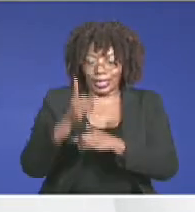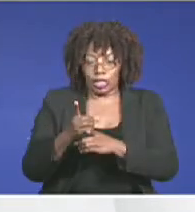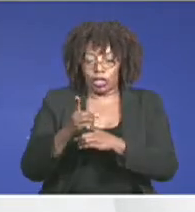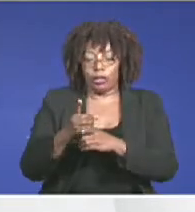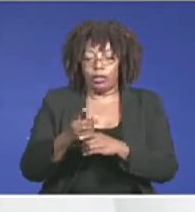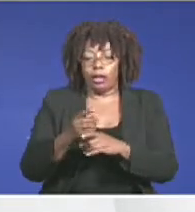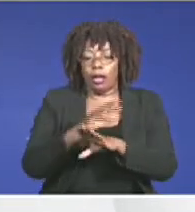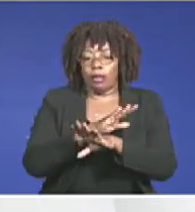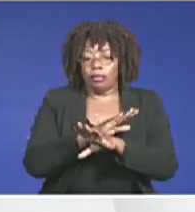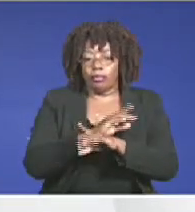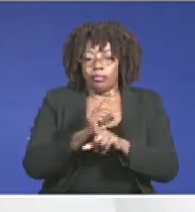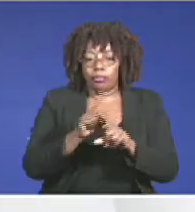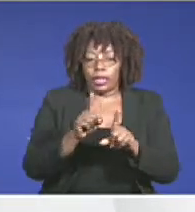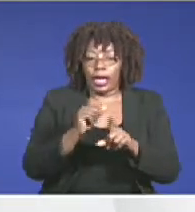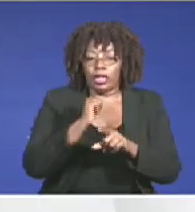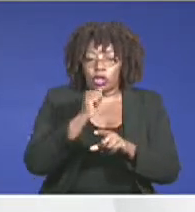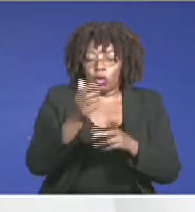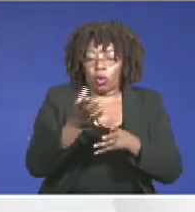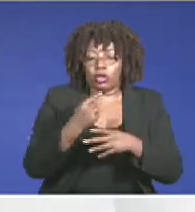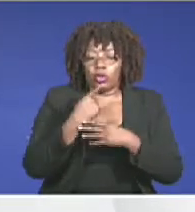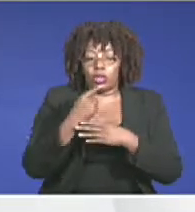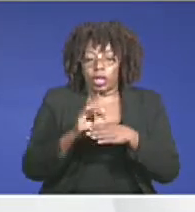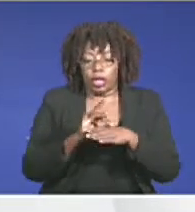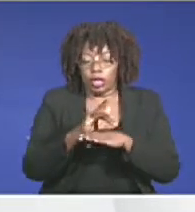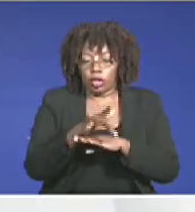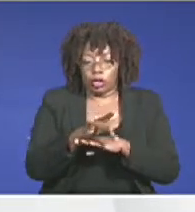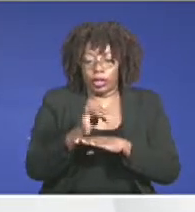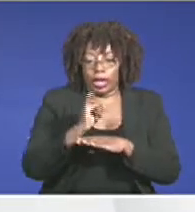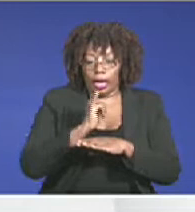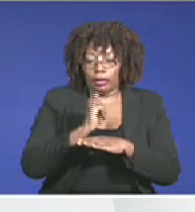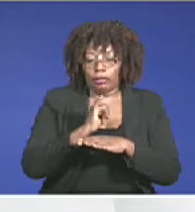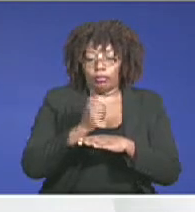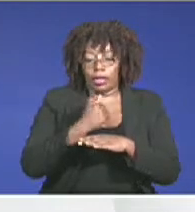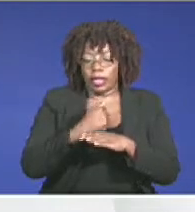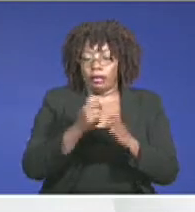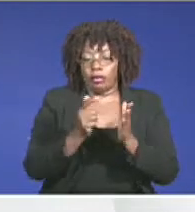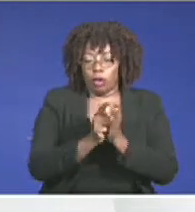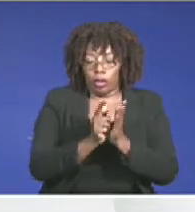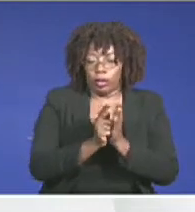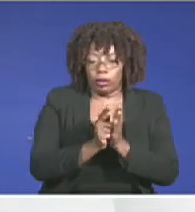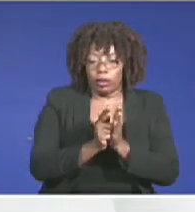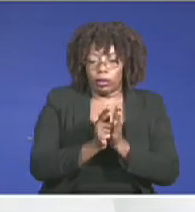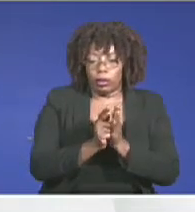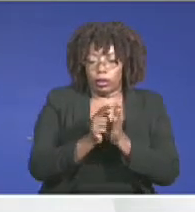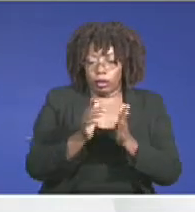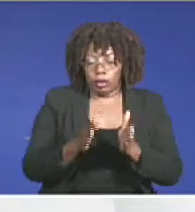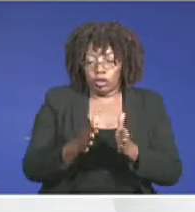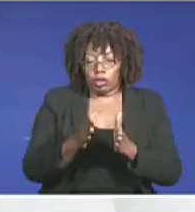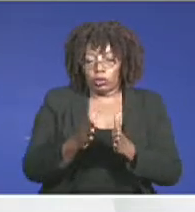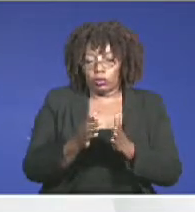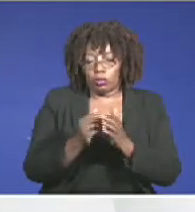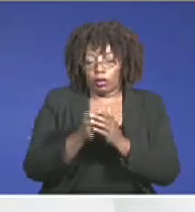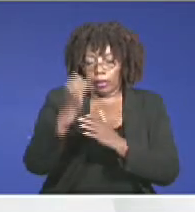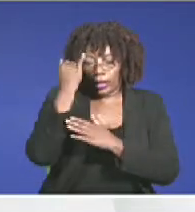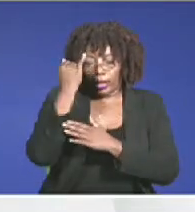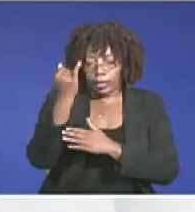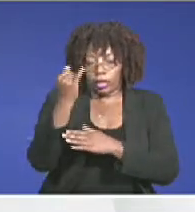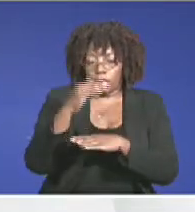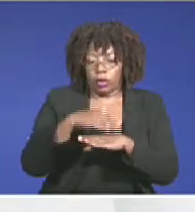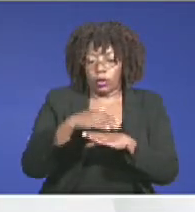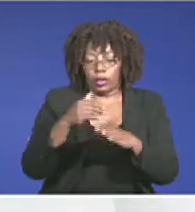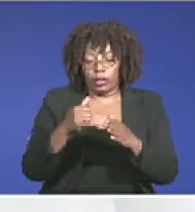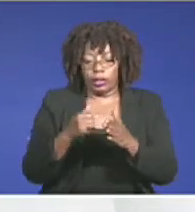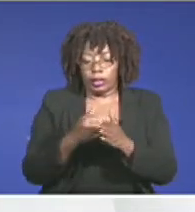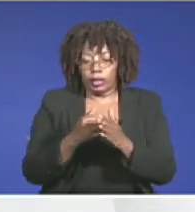prematurely. I am an attorney, but I have my views on it. But the Attorney General's